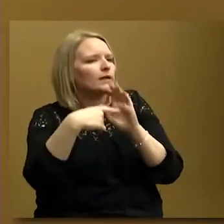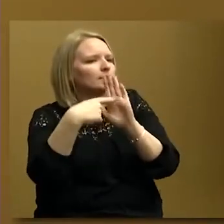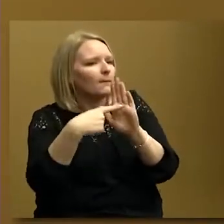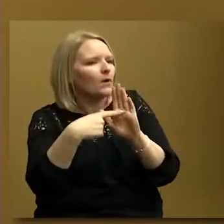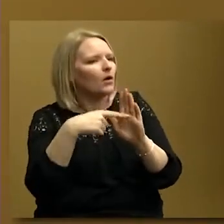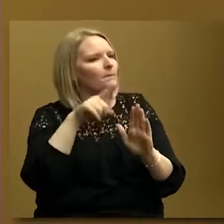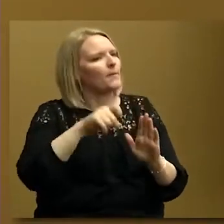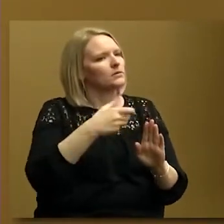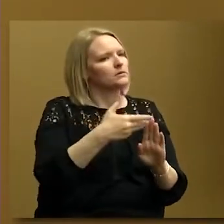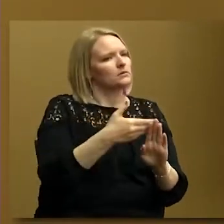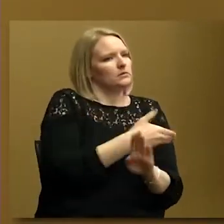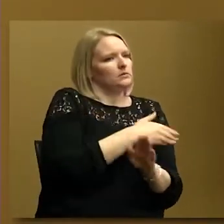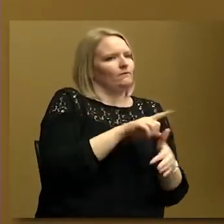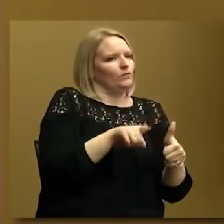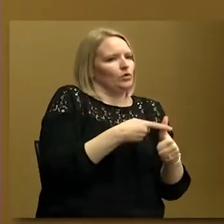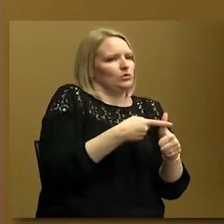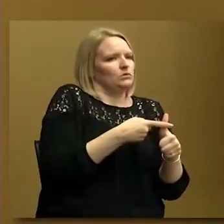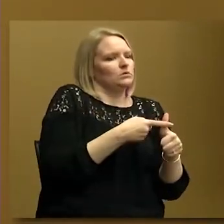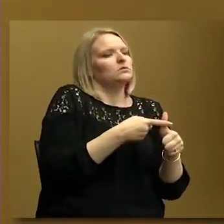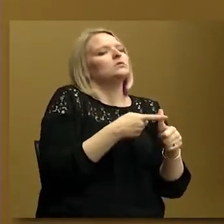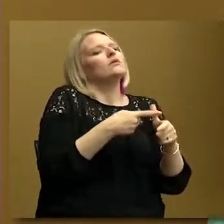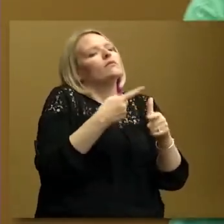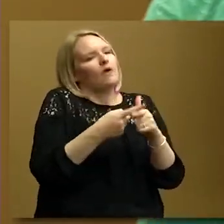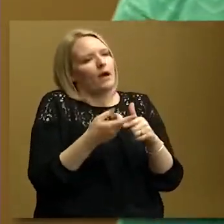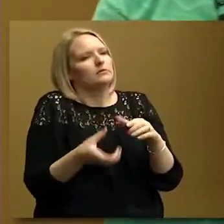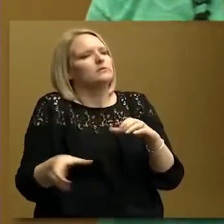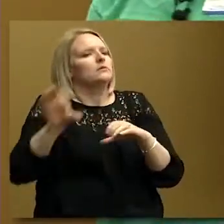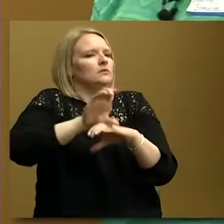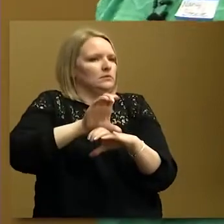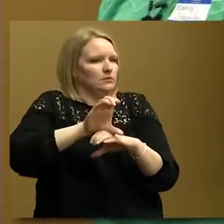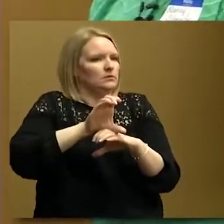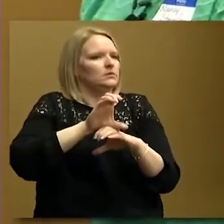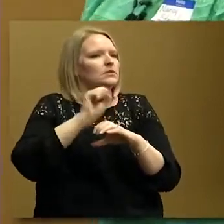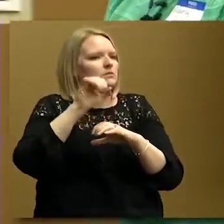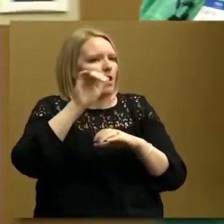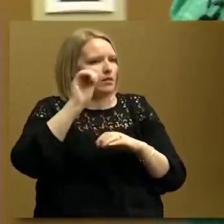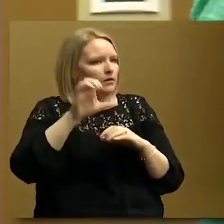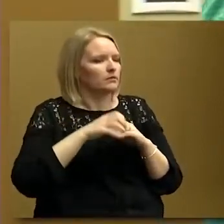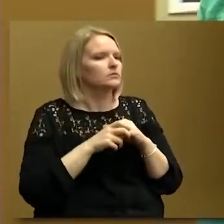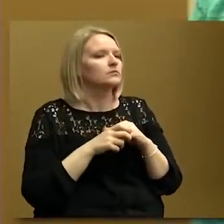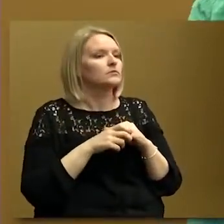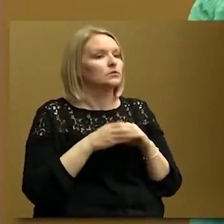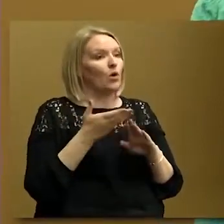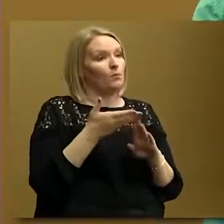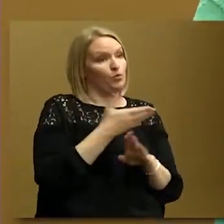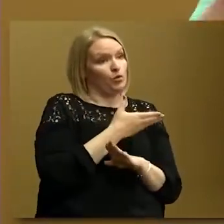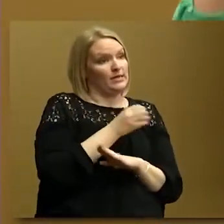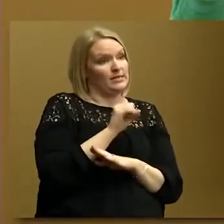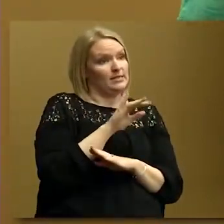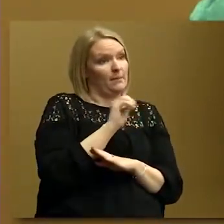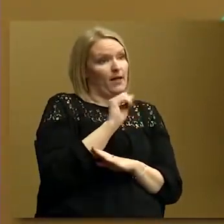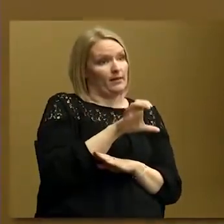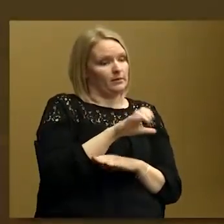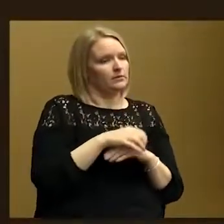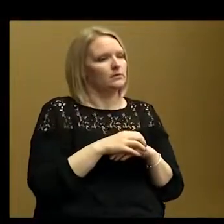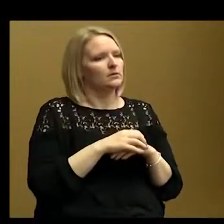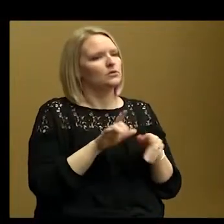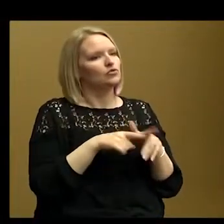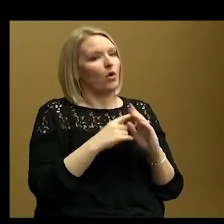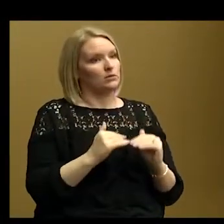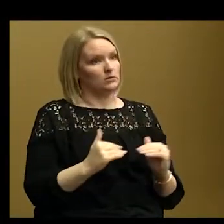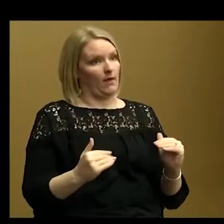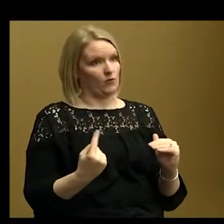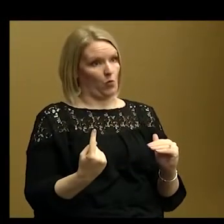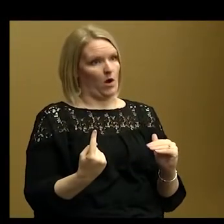other pieces in place. Does that make sense? Okay, so the pre-symbolic levels, it starts with level